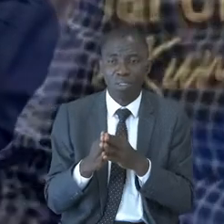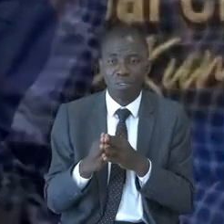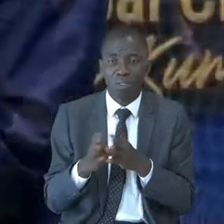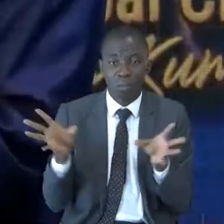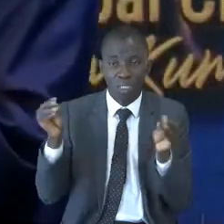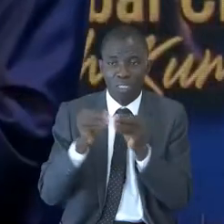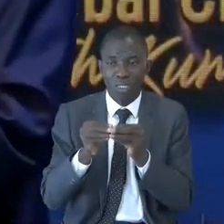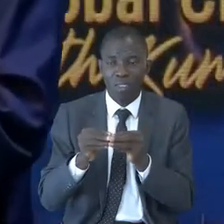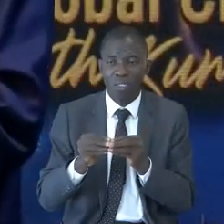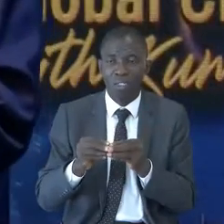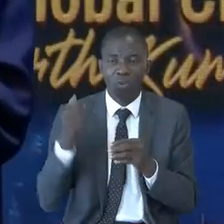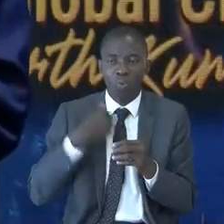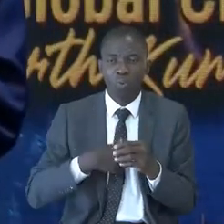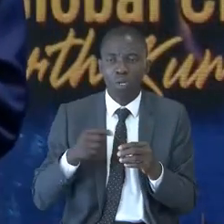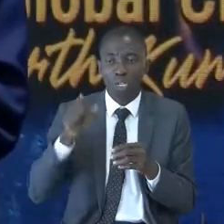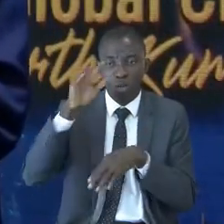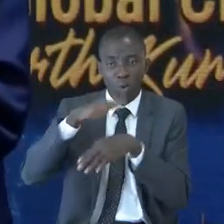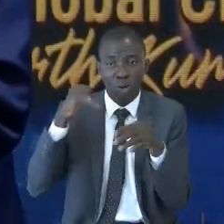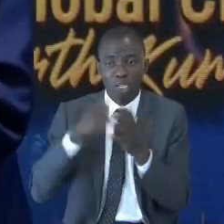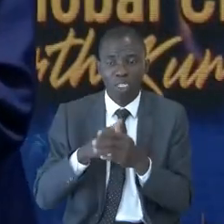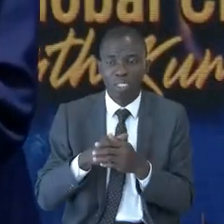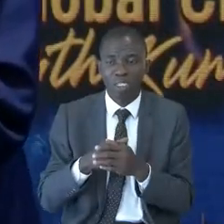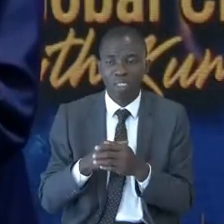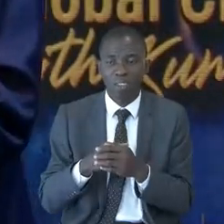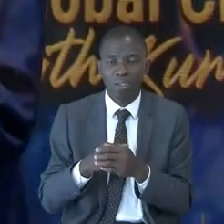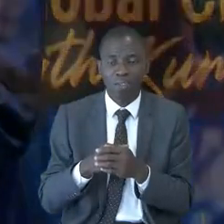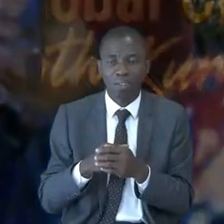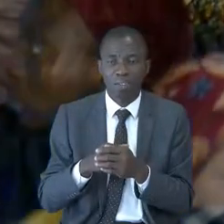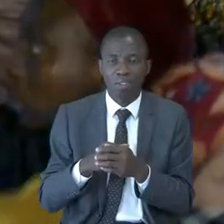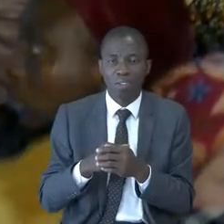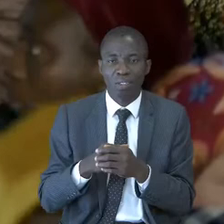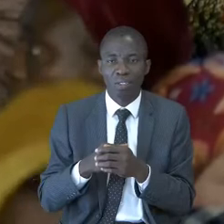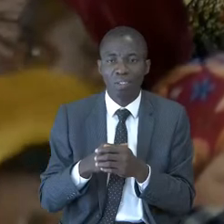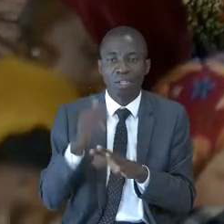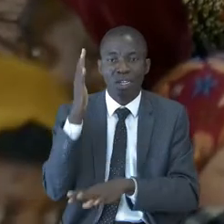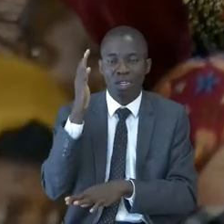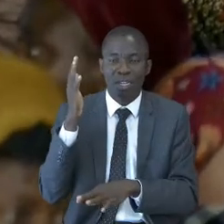it Lunch Hour with Jesus. This will be coming